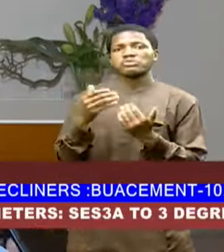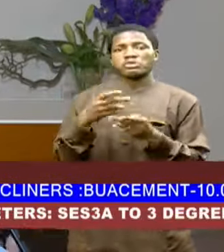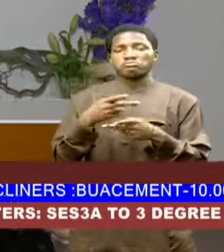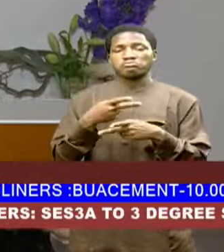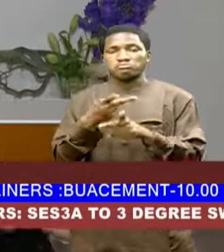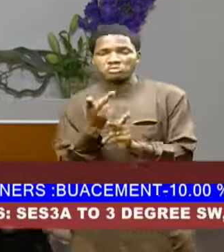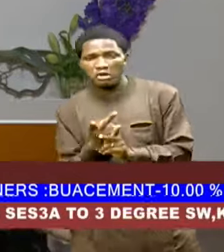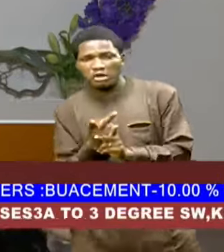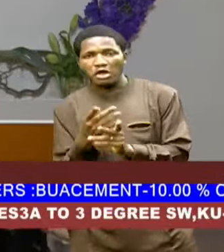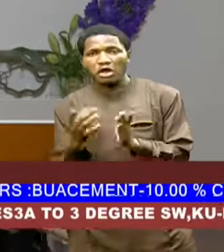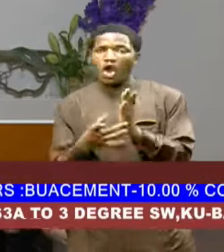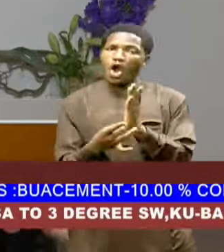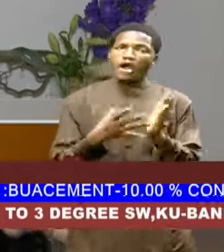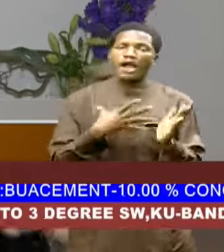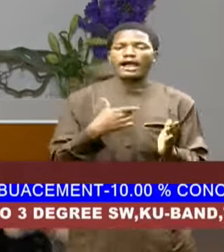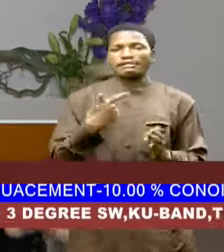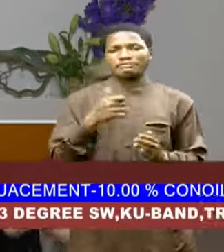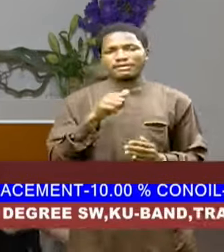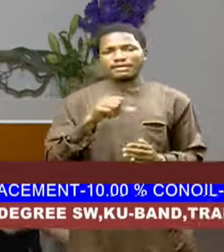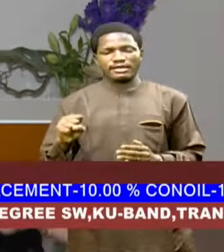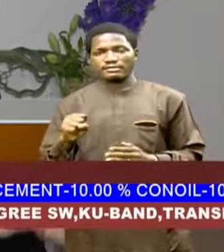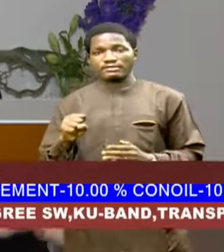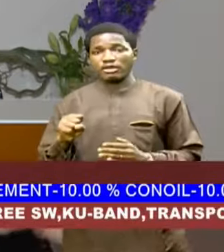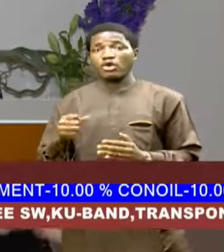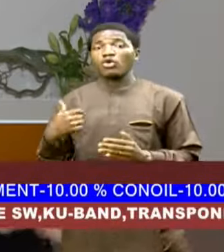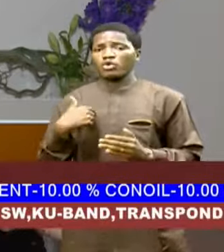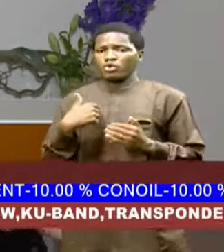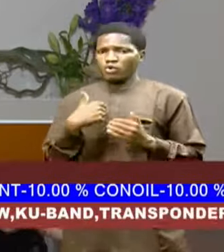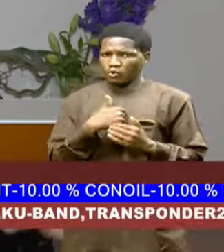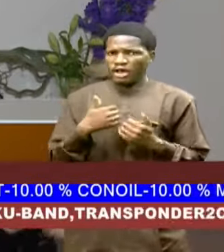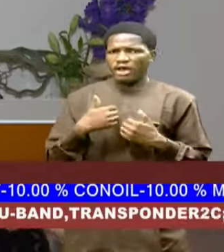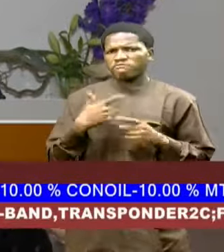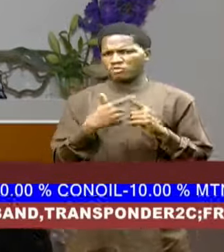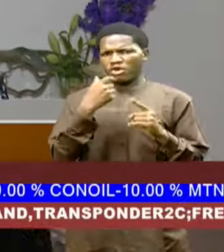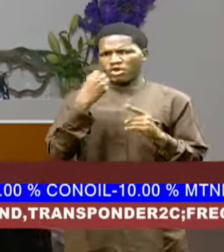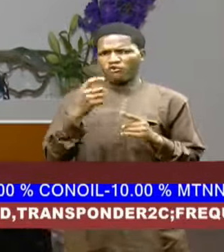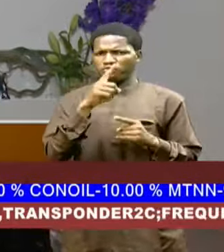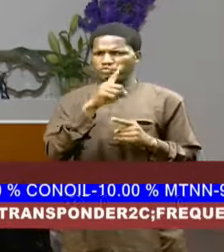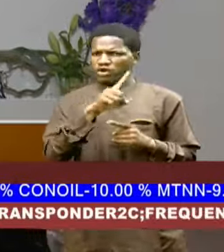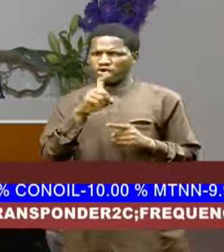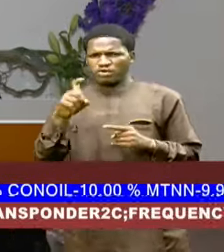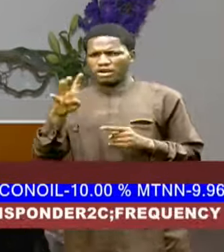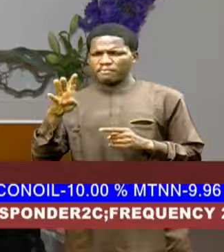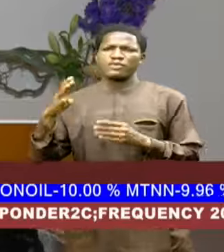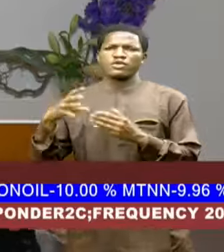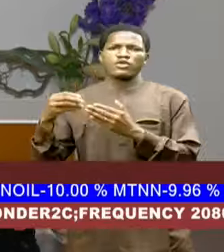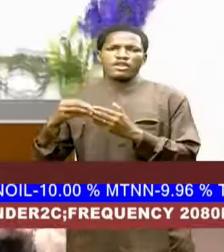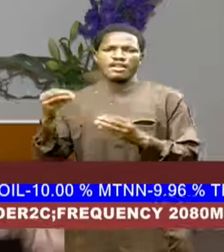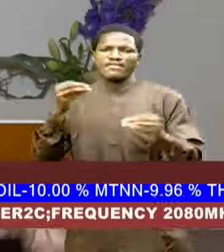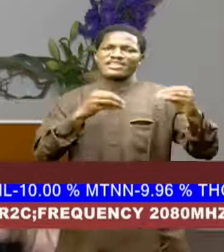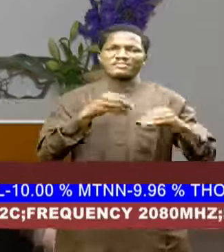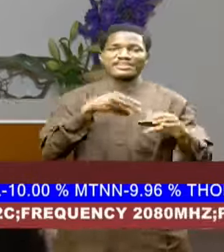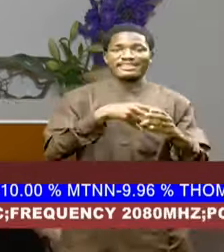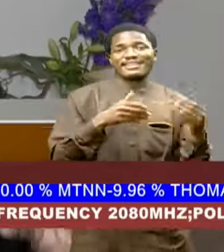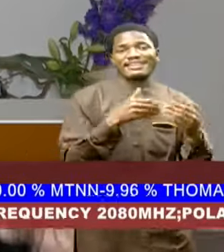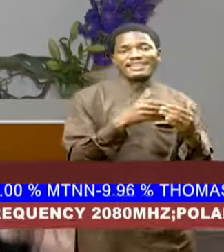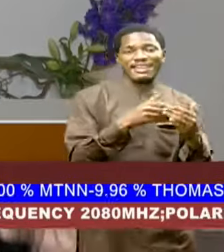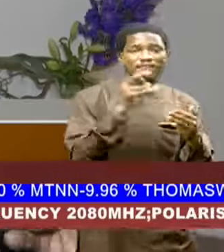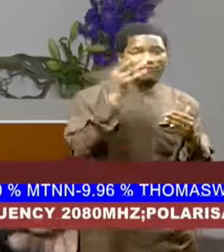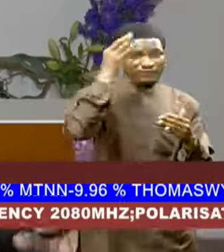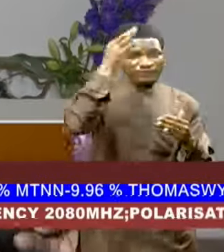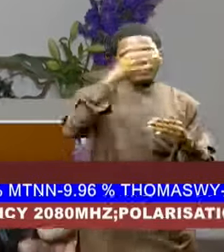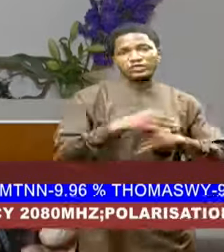gas. And there's potential actually of a $100 billion investment in the near future. Leveraging on the